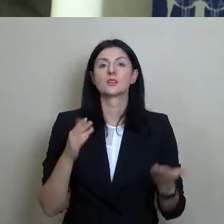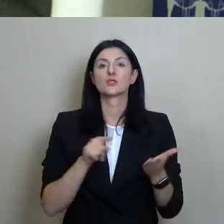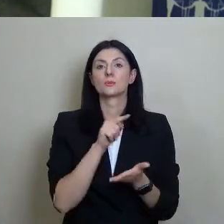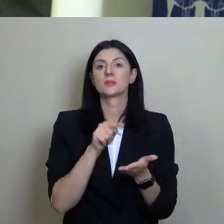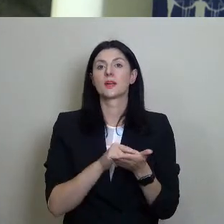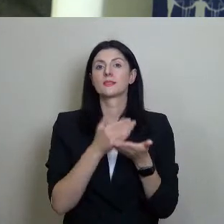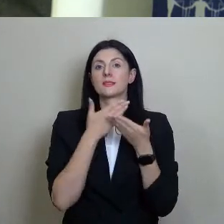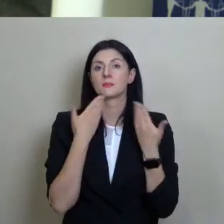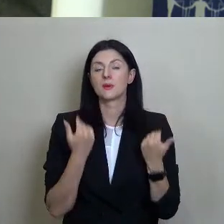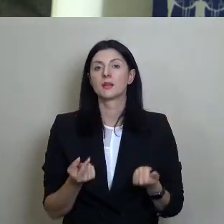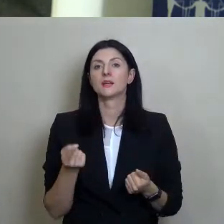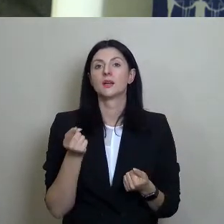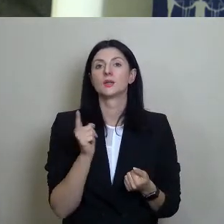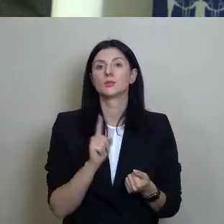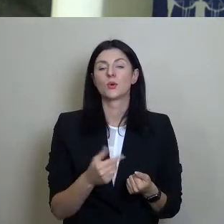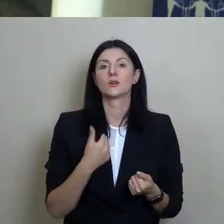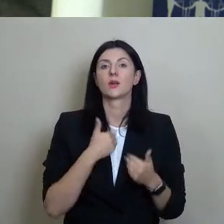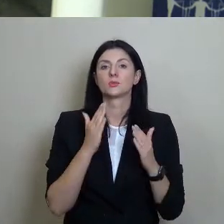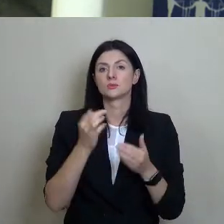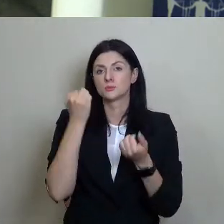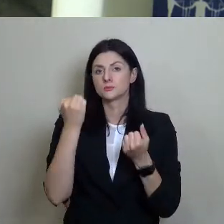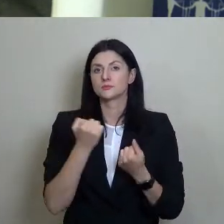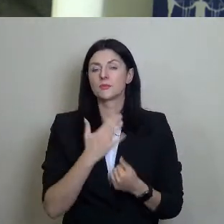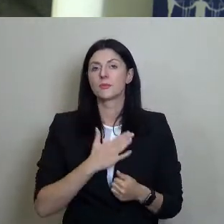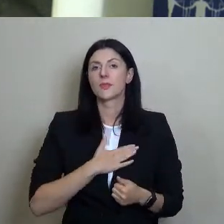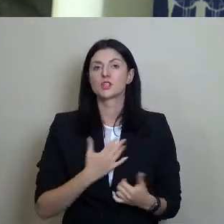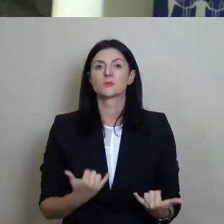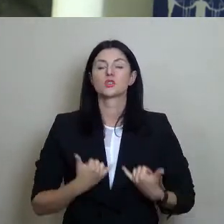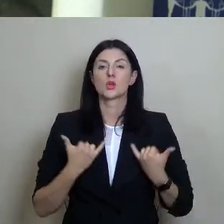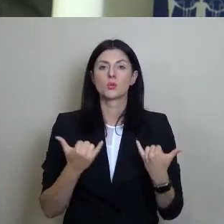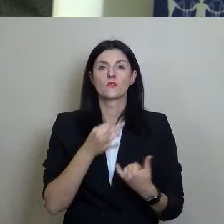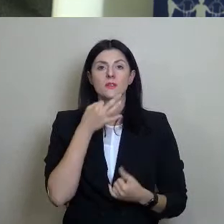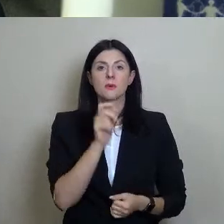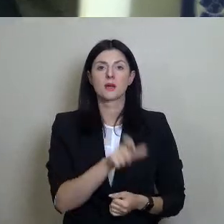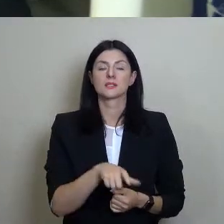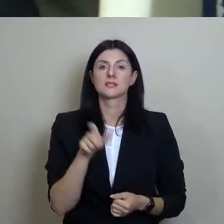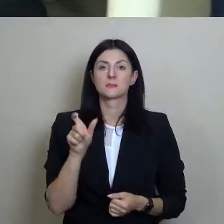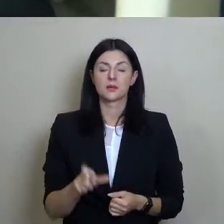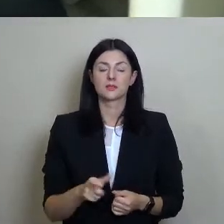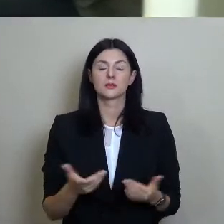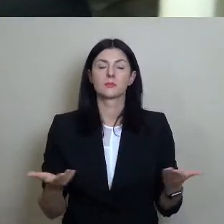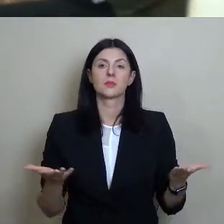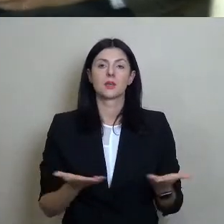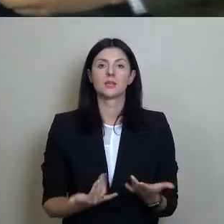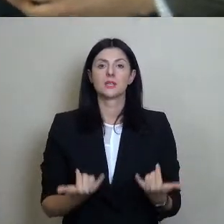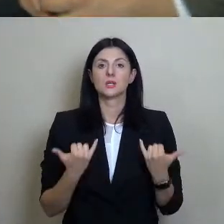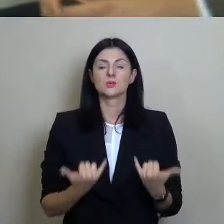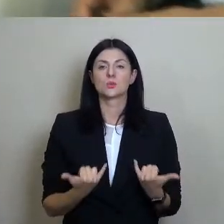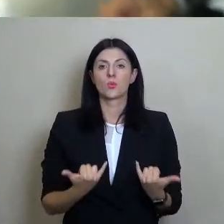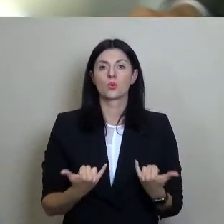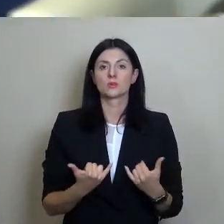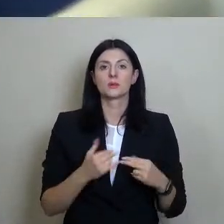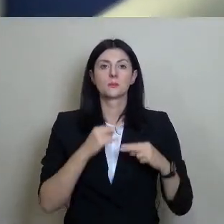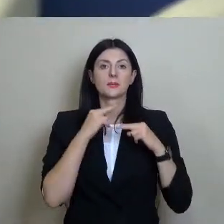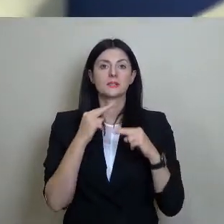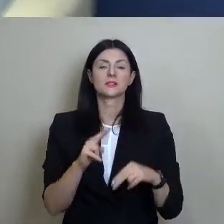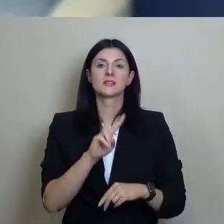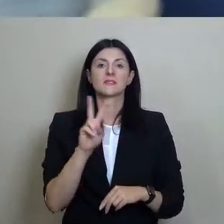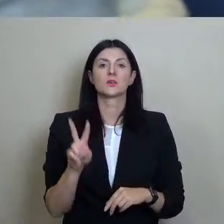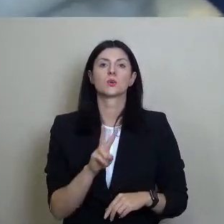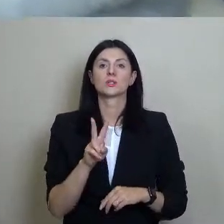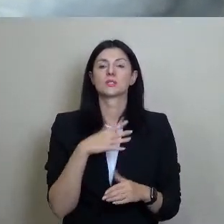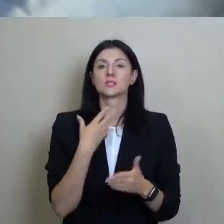there are no questions, so I would like to thank you thank our experts on your